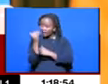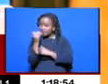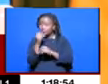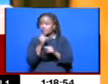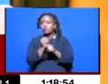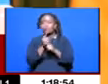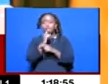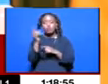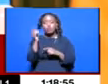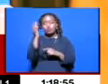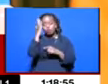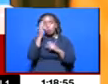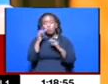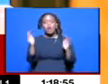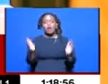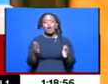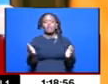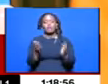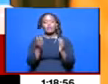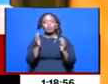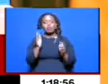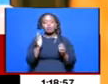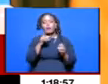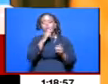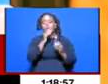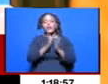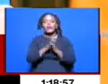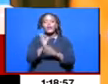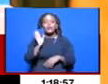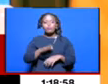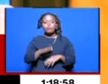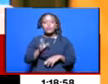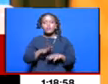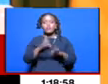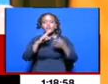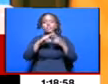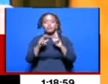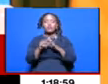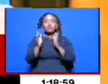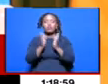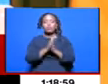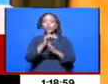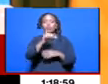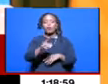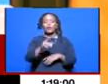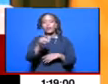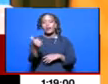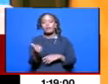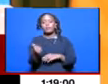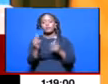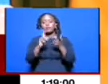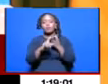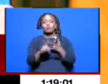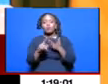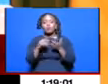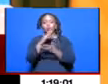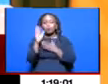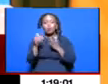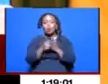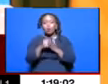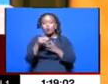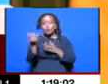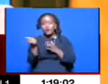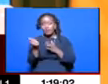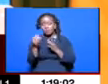of men and women in their relations with one another and between them and the state are all the more privileged